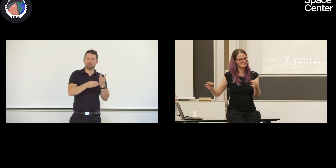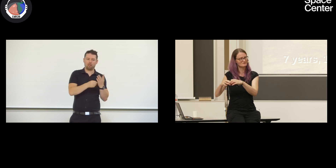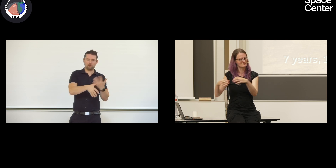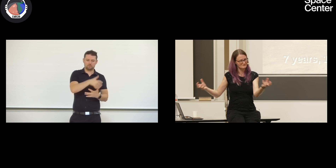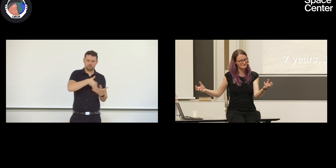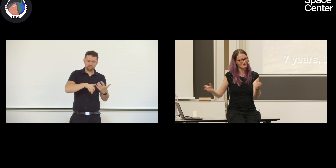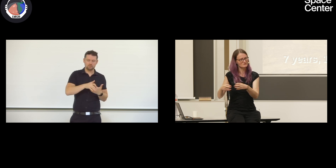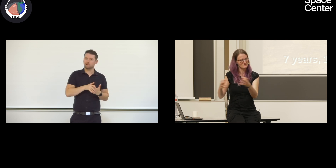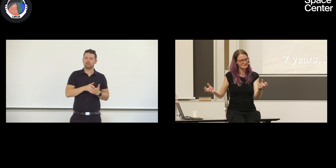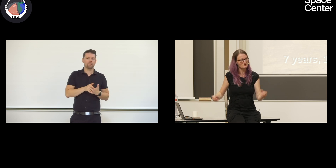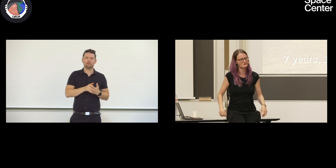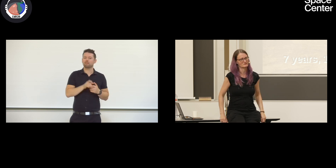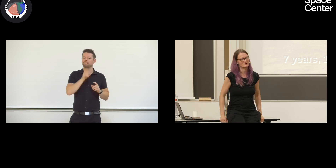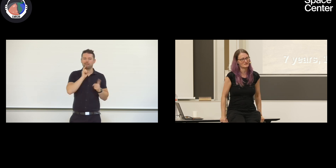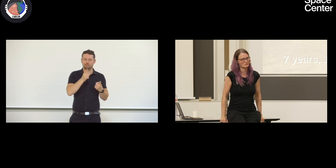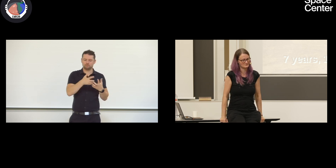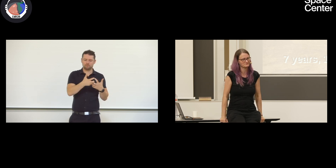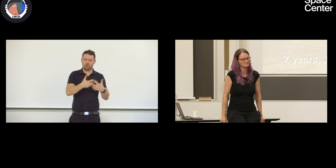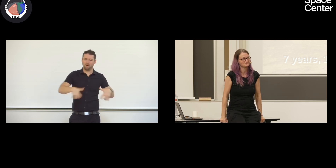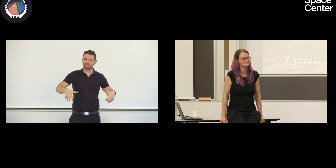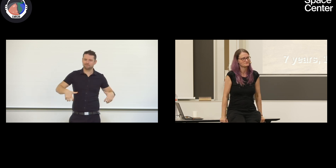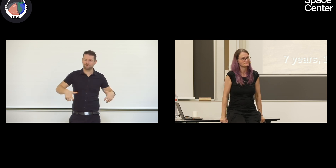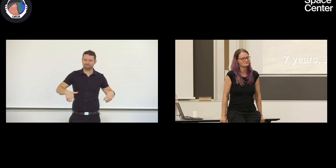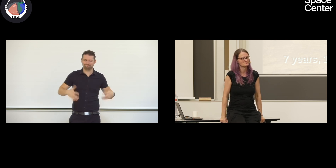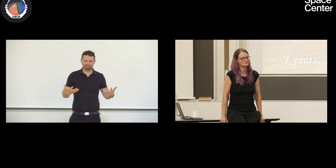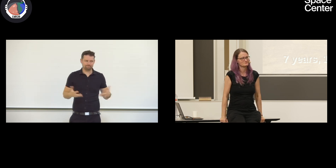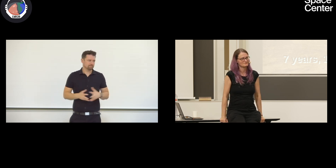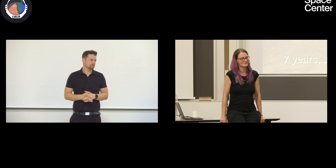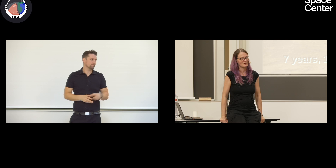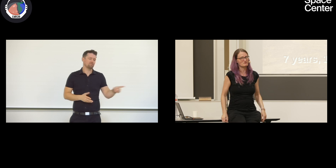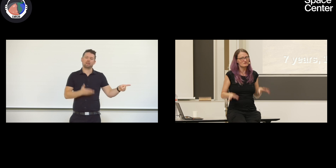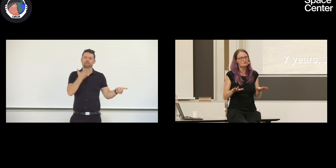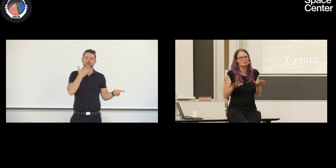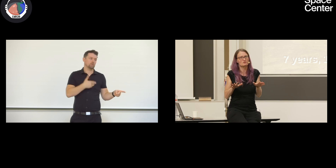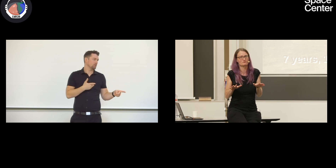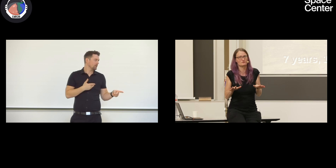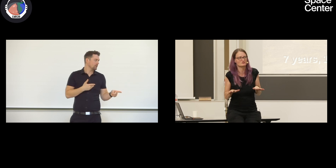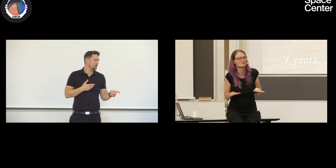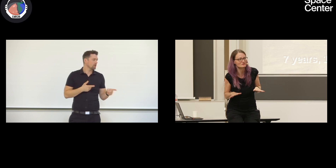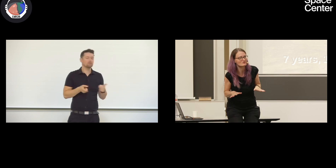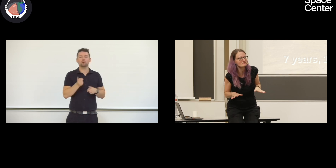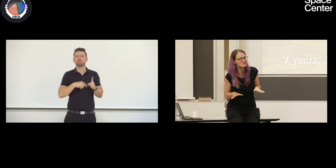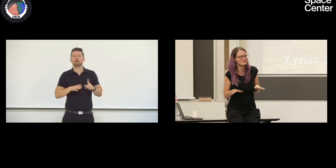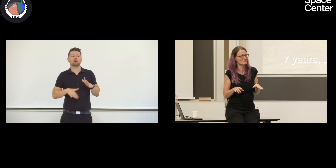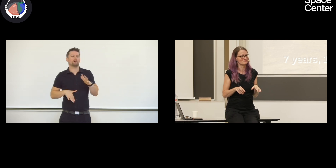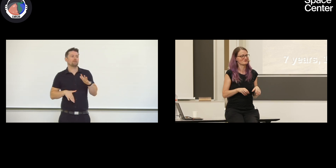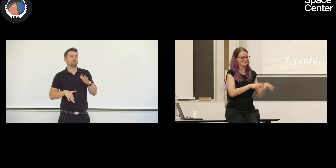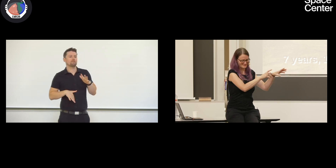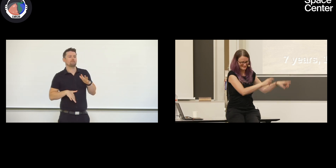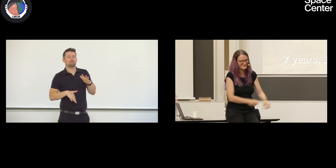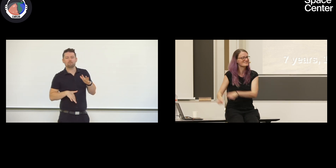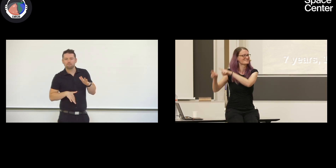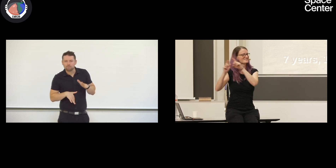not be, taken apart anymore. Okay, thank you very much. But we're not doing full circularity at the moment.